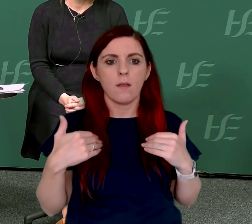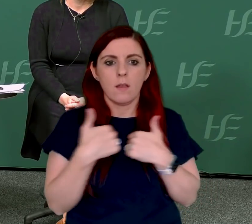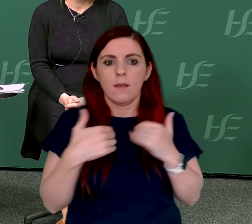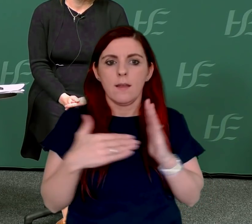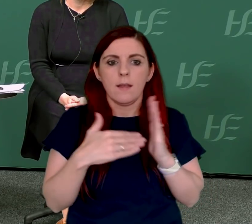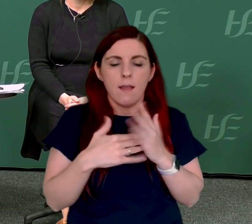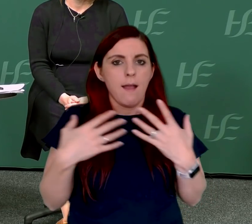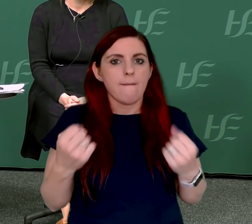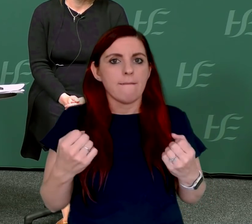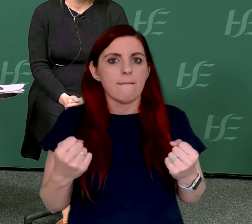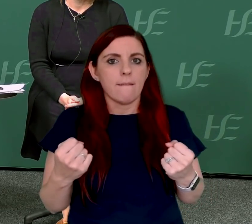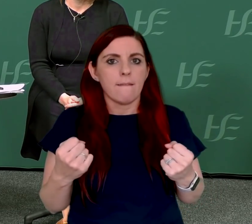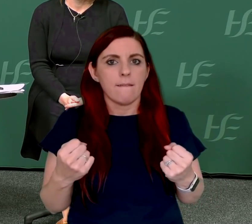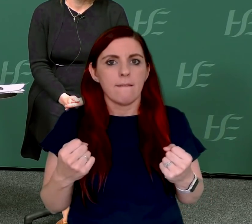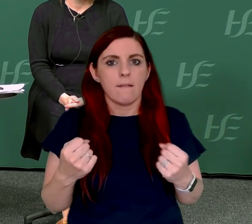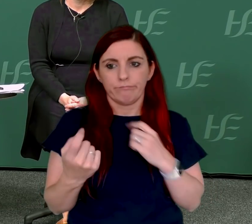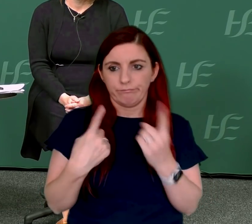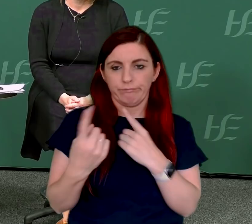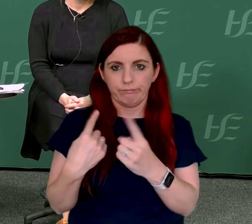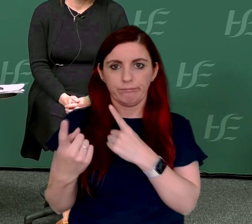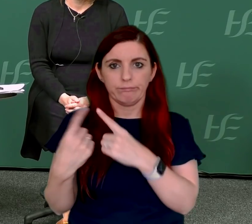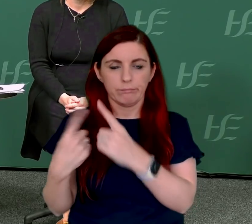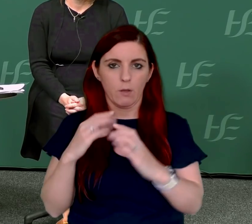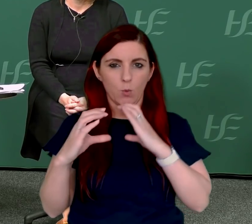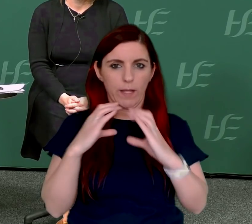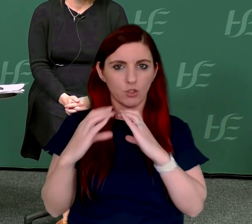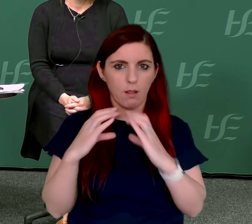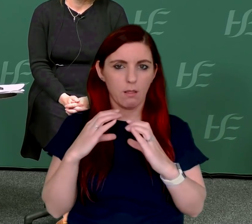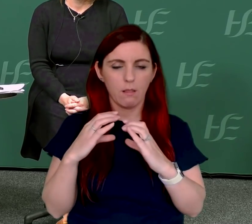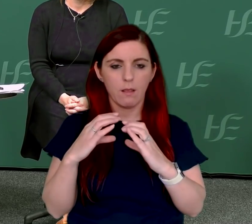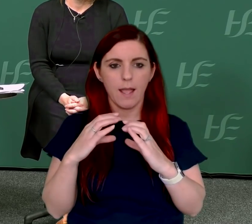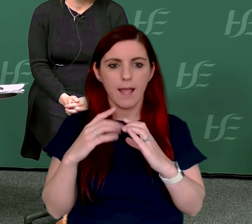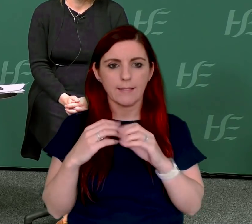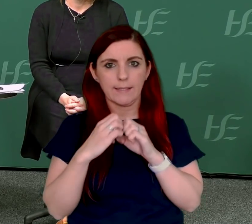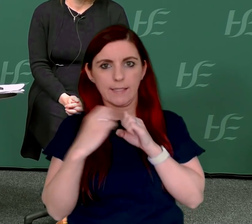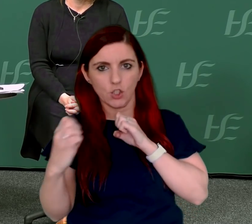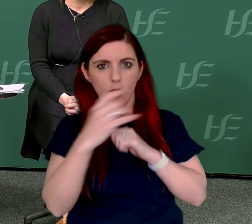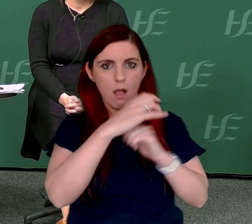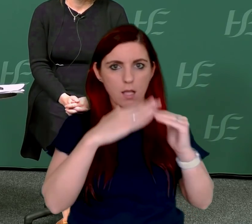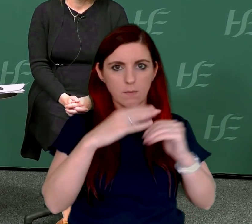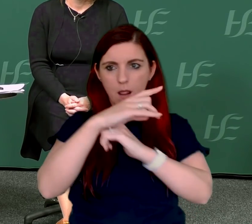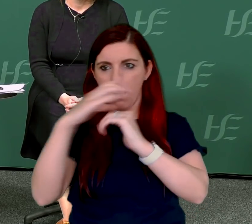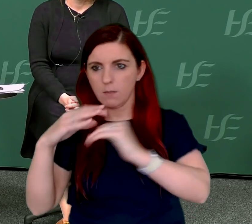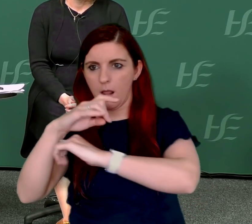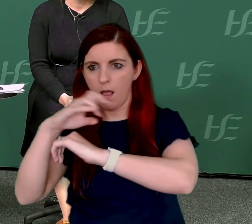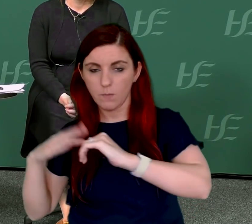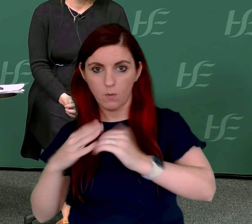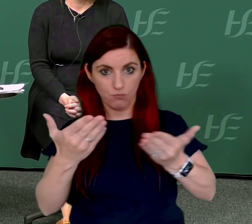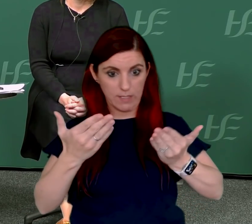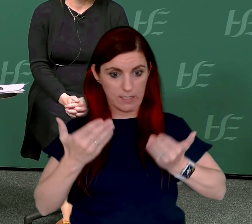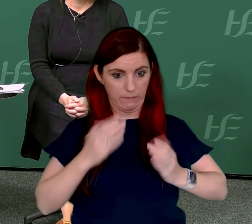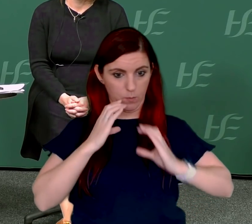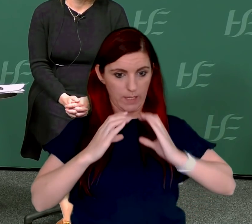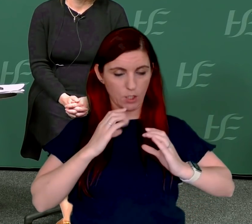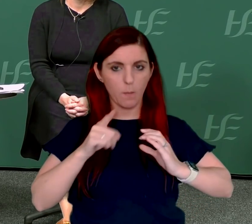a two-way engagement with the system. So, and each site will make their judgments based on that. But we